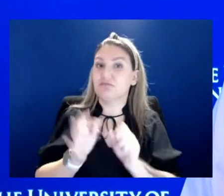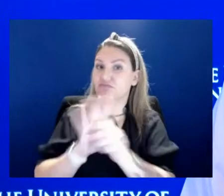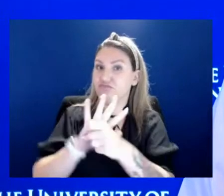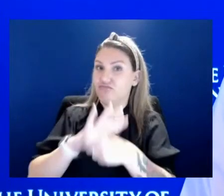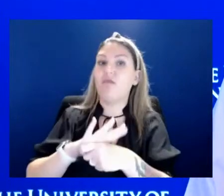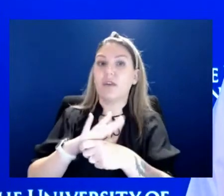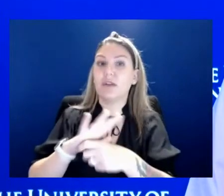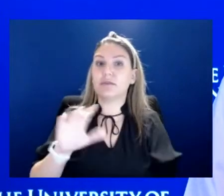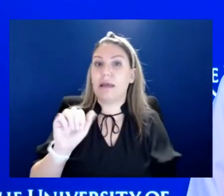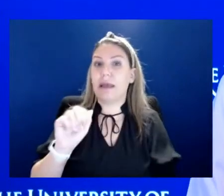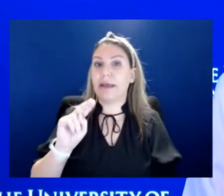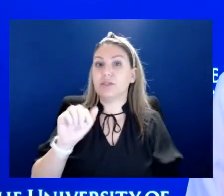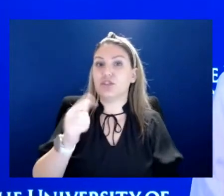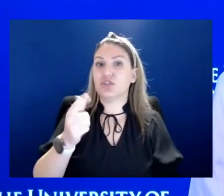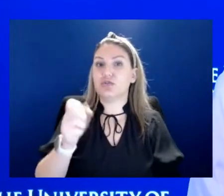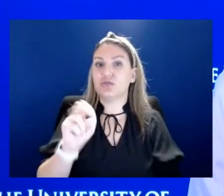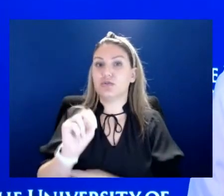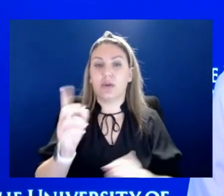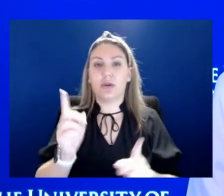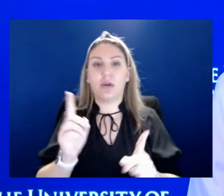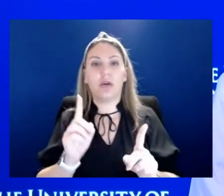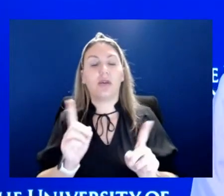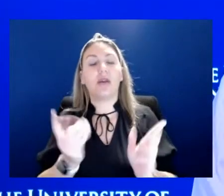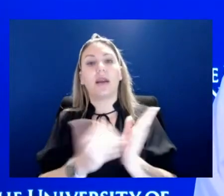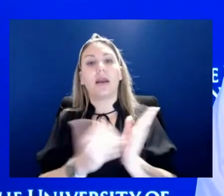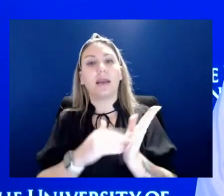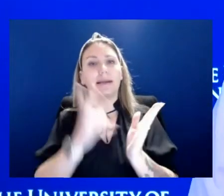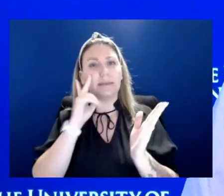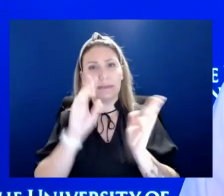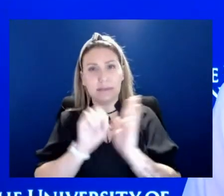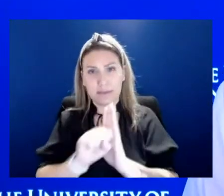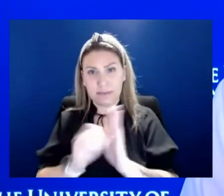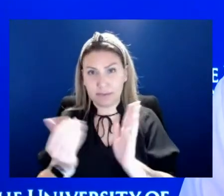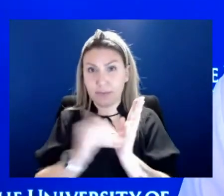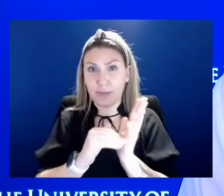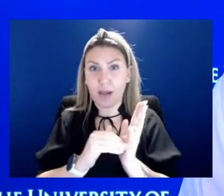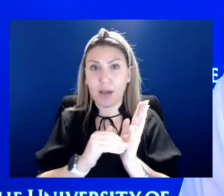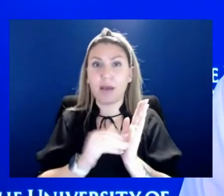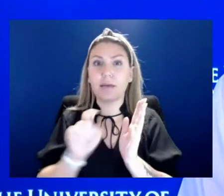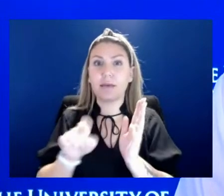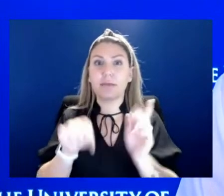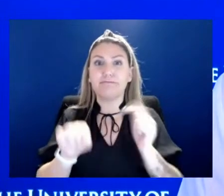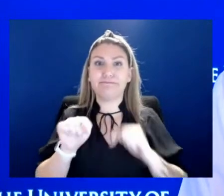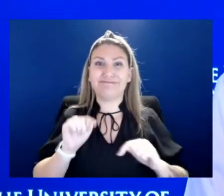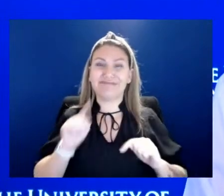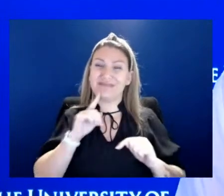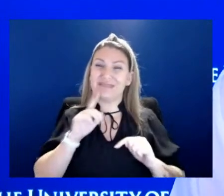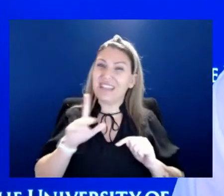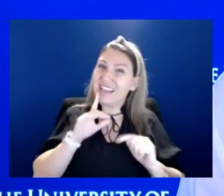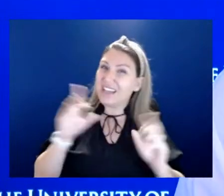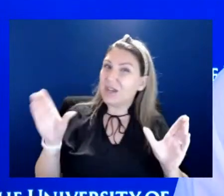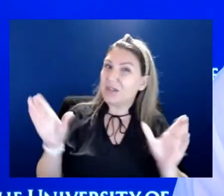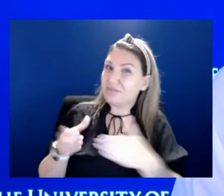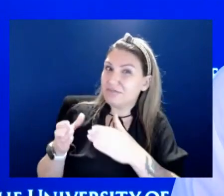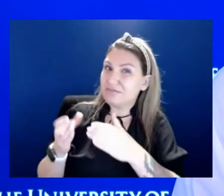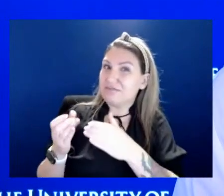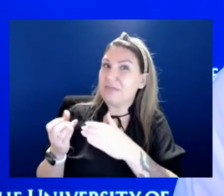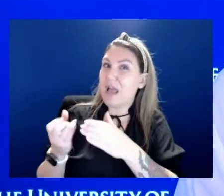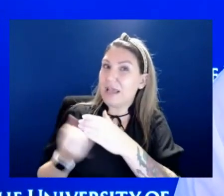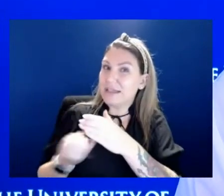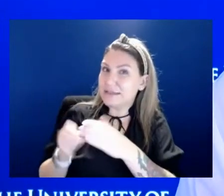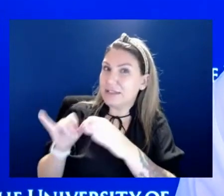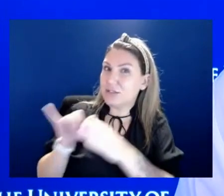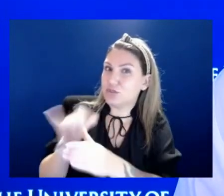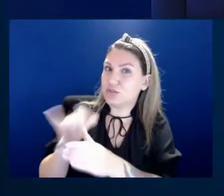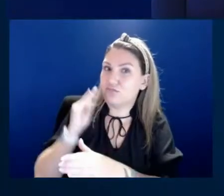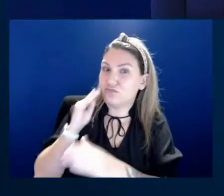again, having seen those symptoms again, probably need to go back into isolation, follow those CDC recommendations.